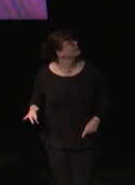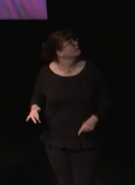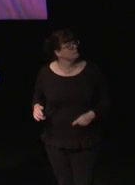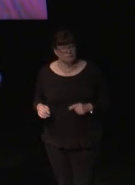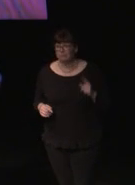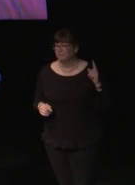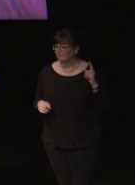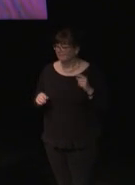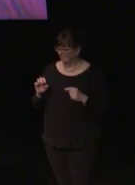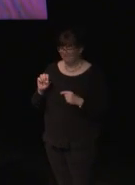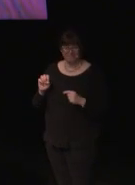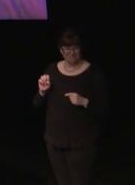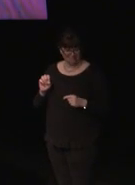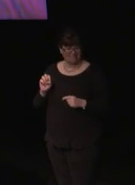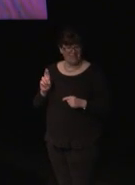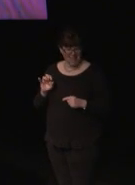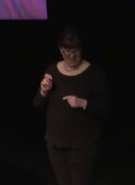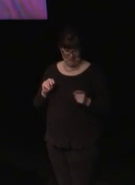I get.